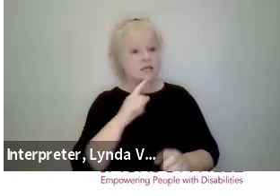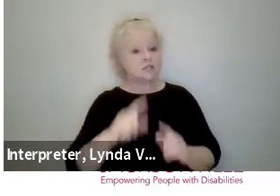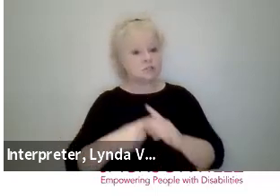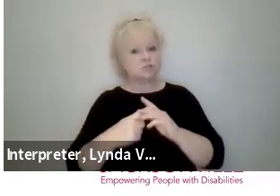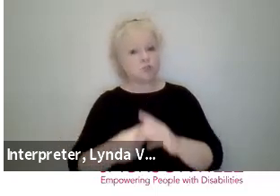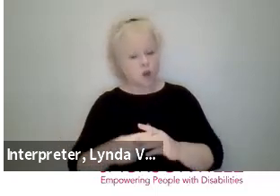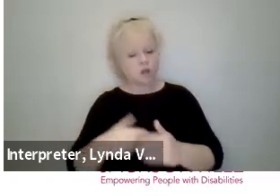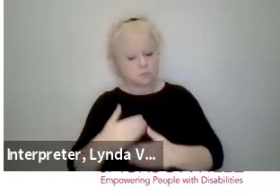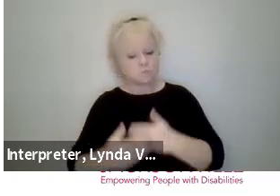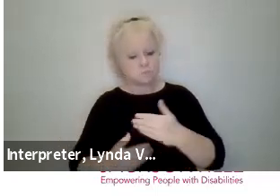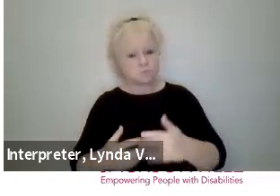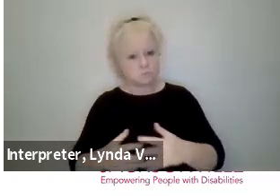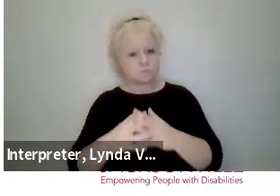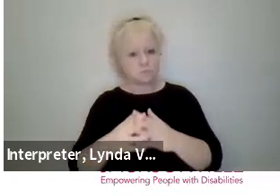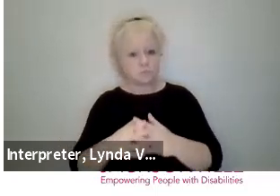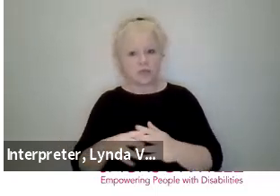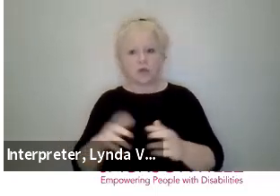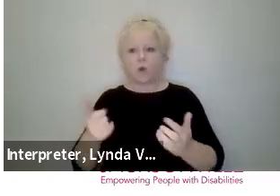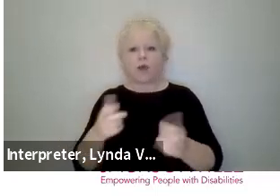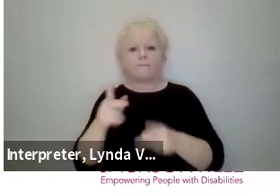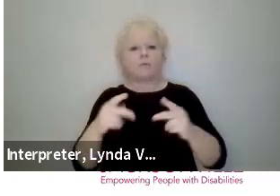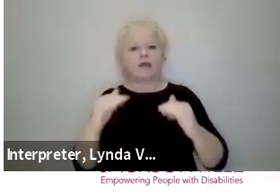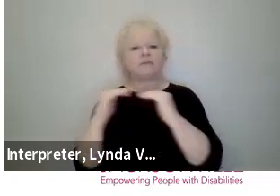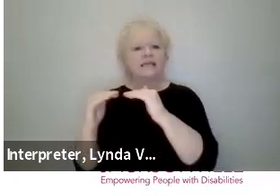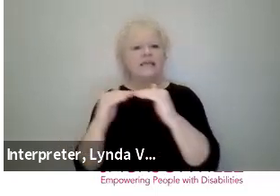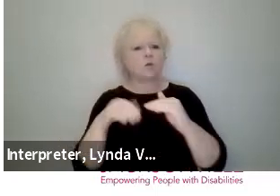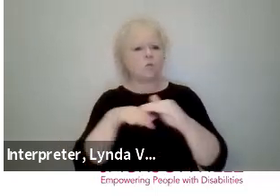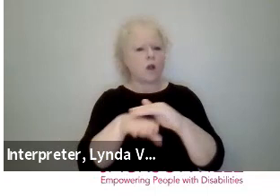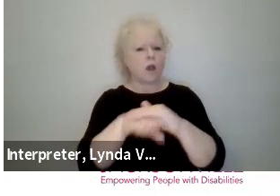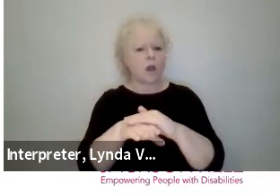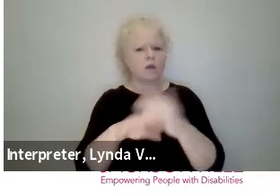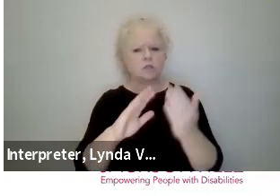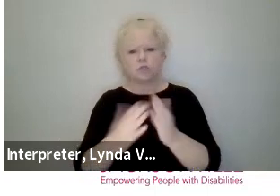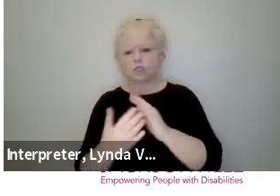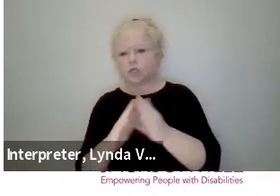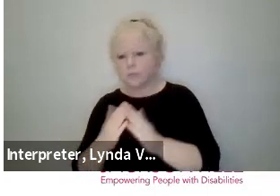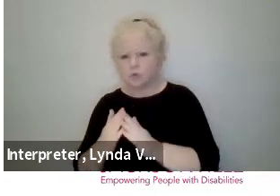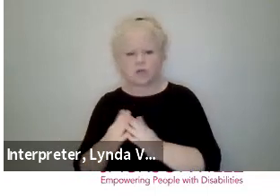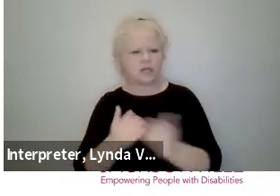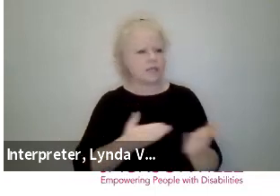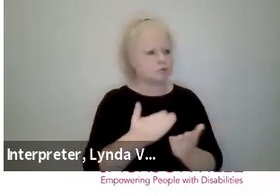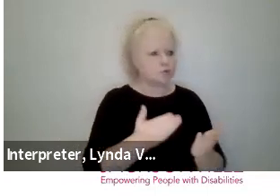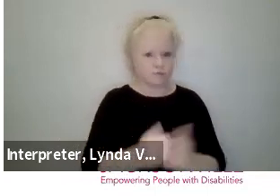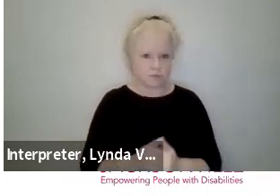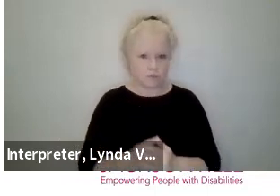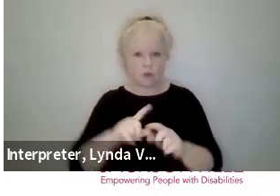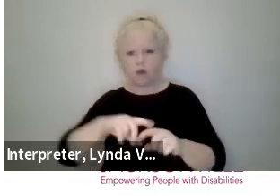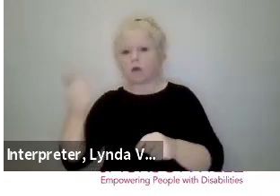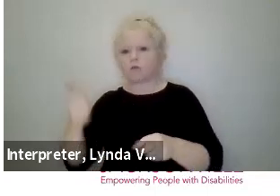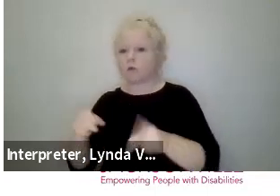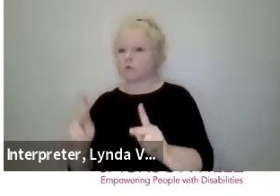ensuring that our folks had equal access to our communities, our services, and other